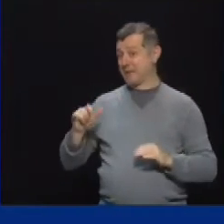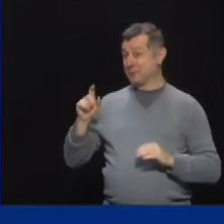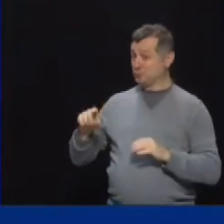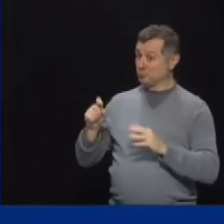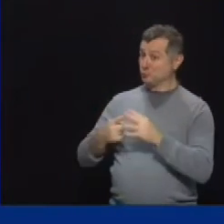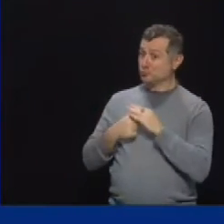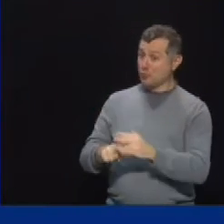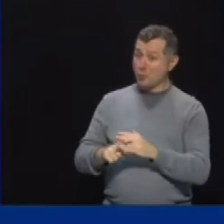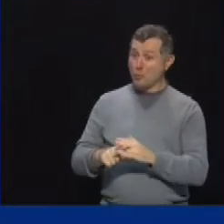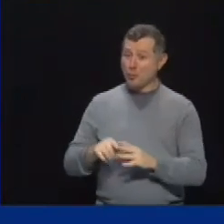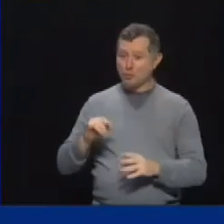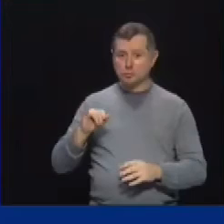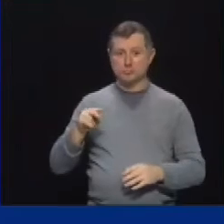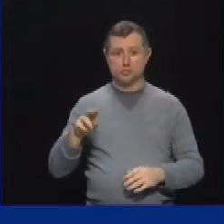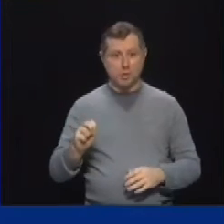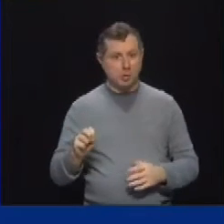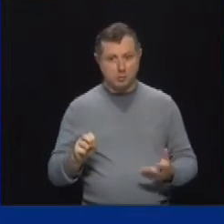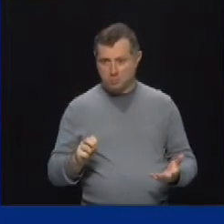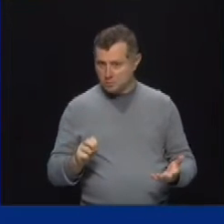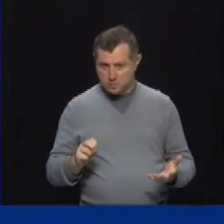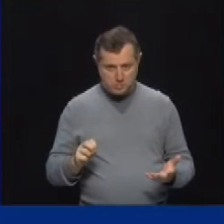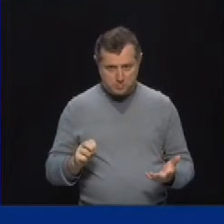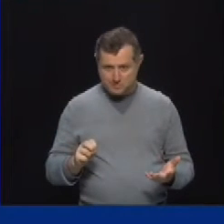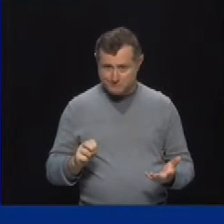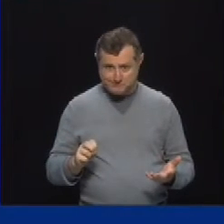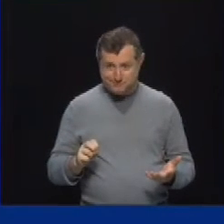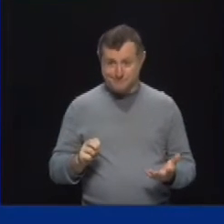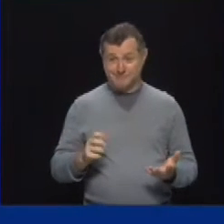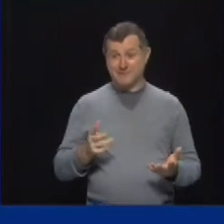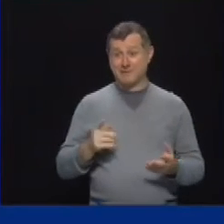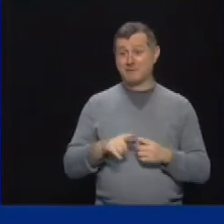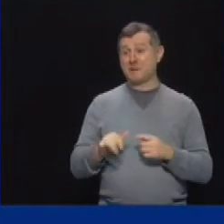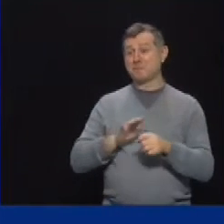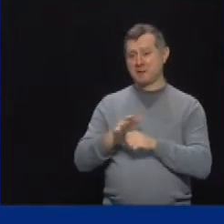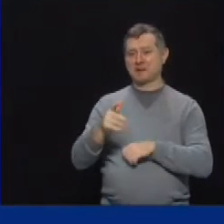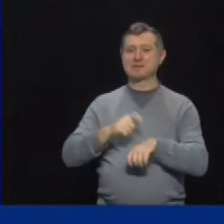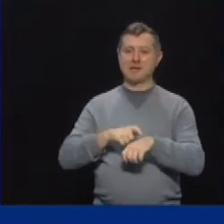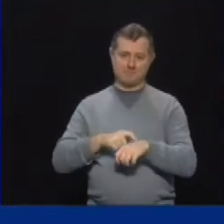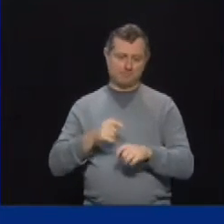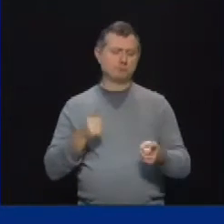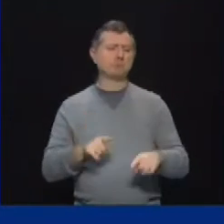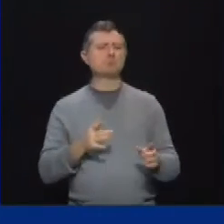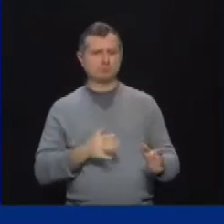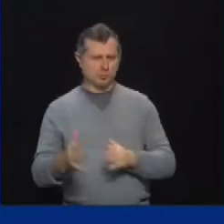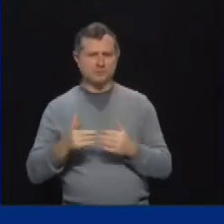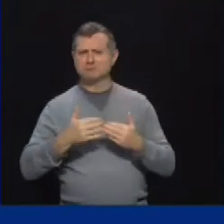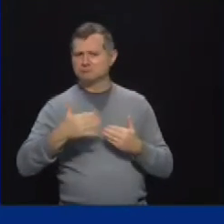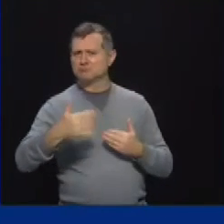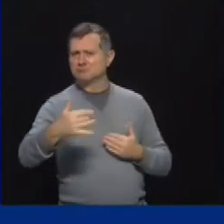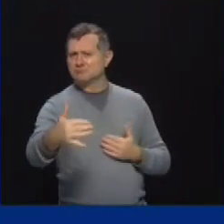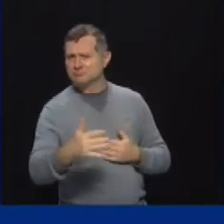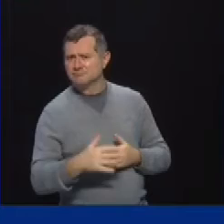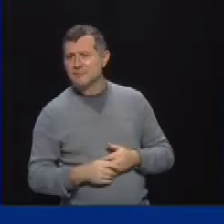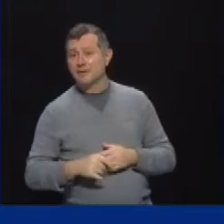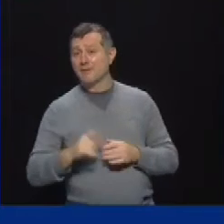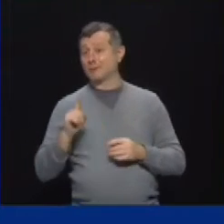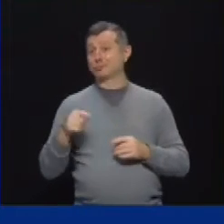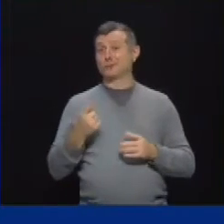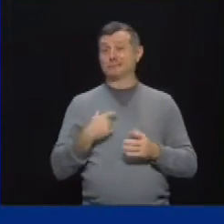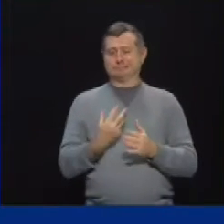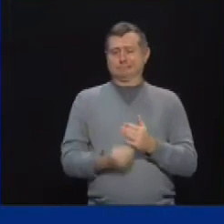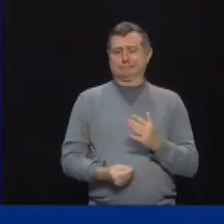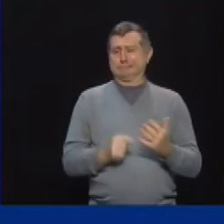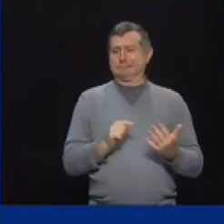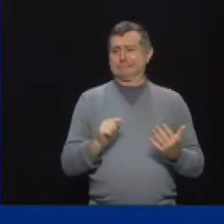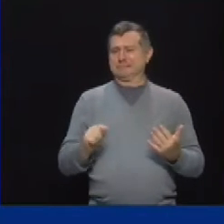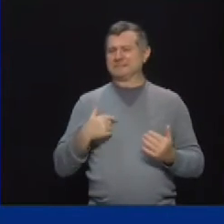prepare for this. The only thing that was missing, I'm not sure why, but it seemed very simple to me to have the Department of Labor and Department of